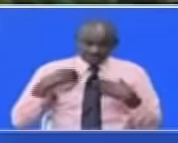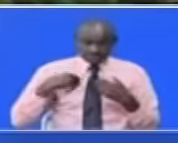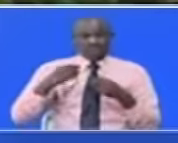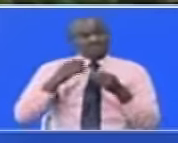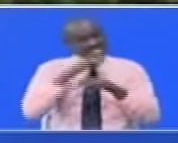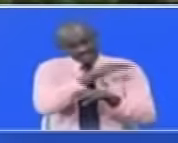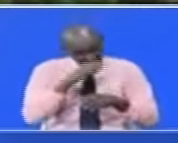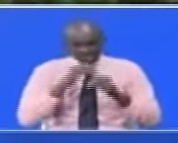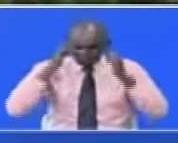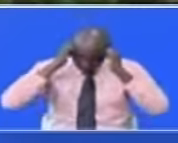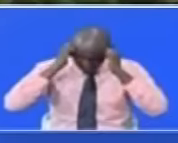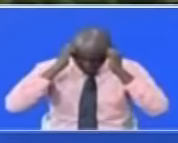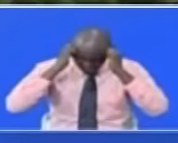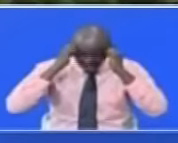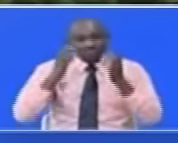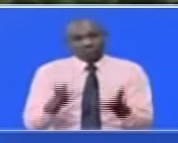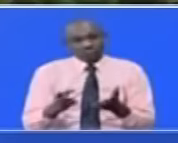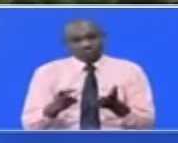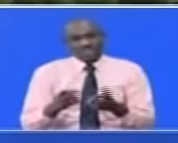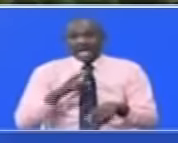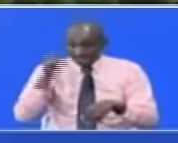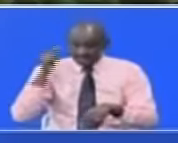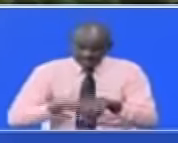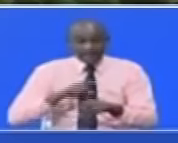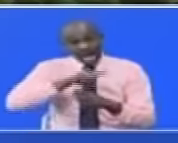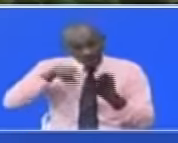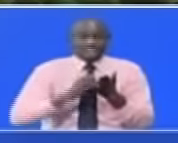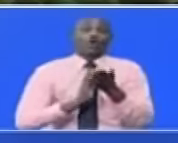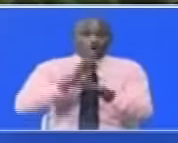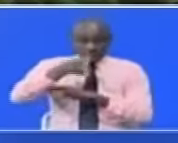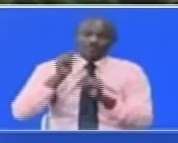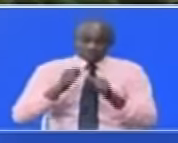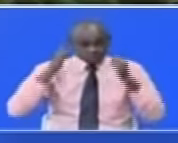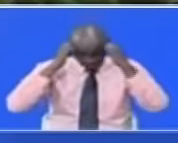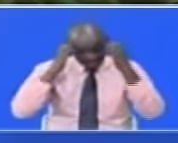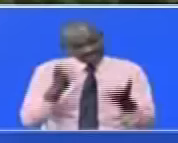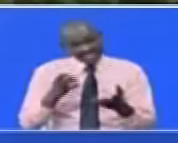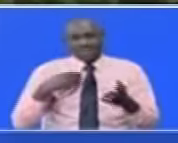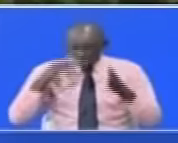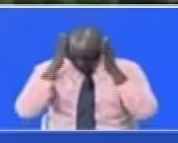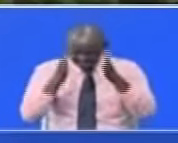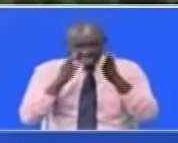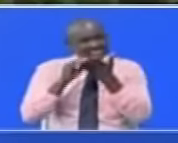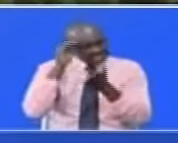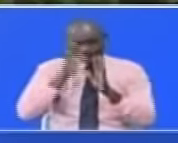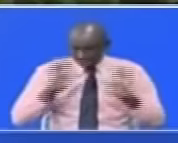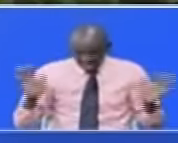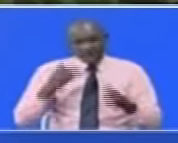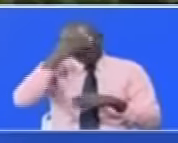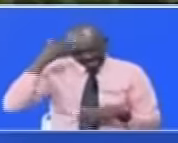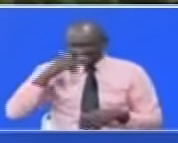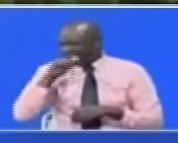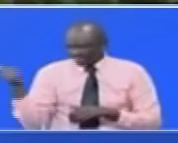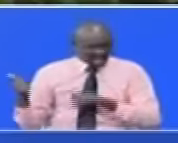in the evening, so we take we had extra hours to study. So if you just concentrate on your studies and forget about